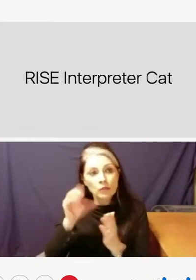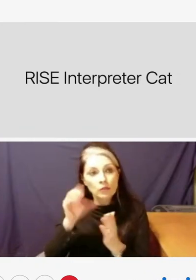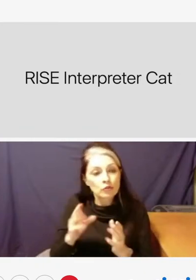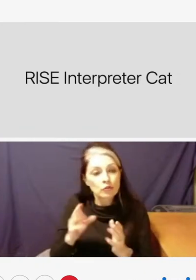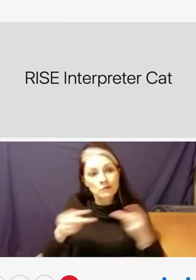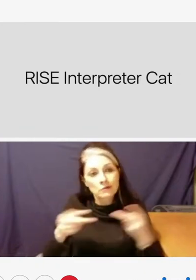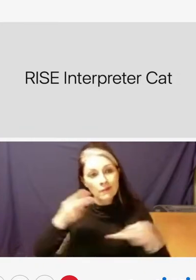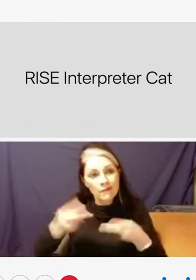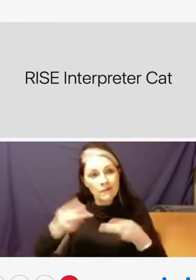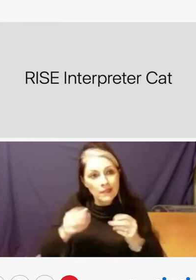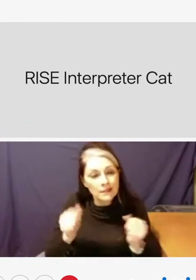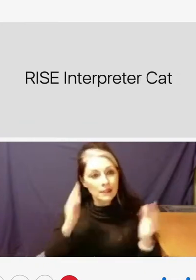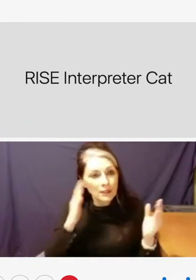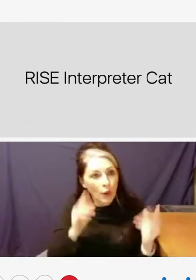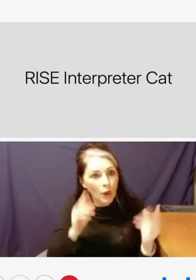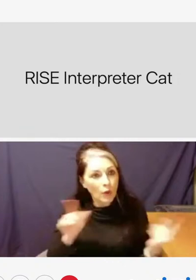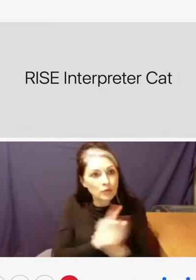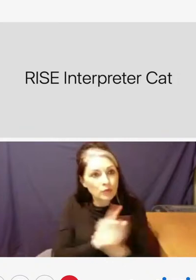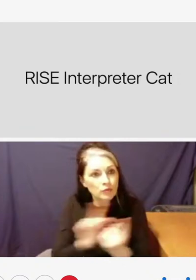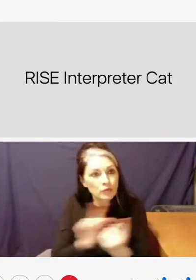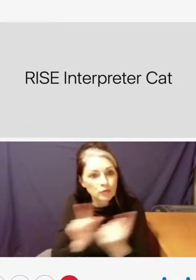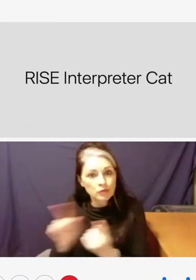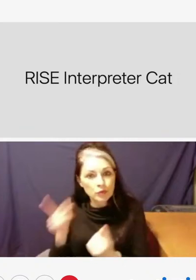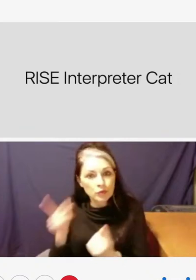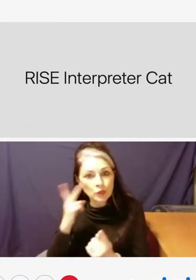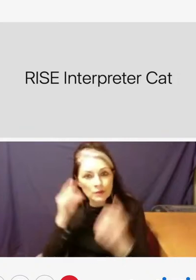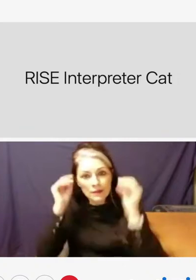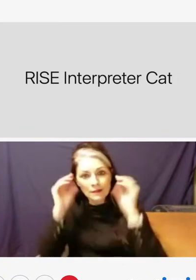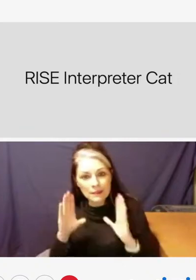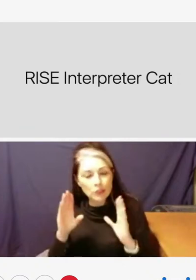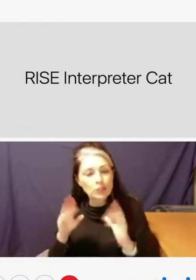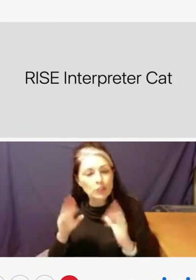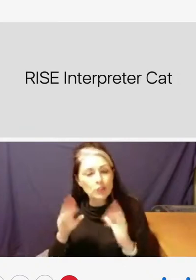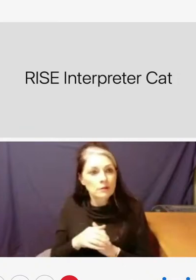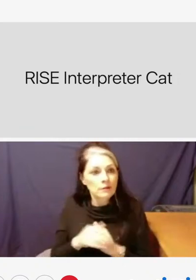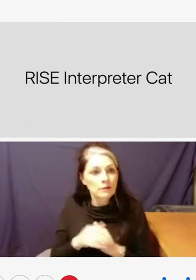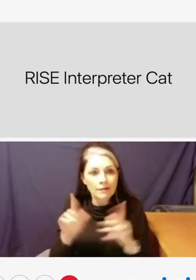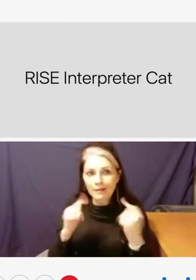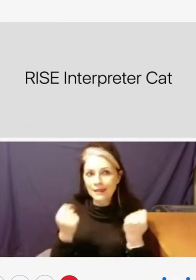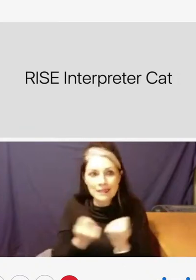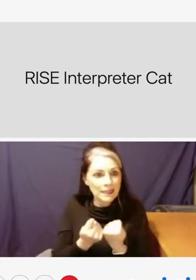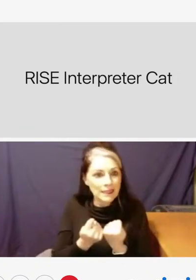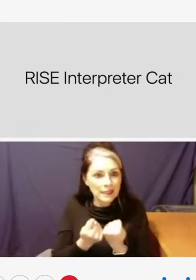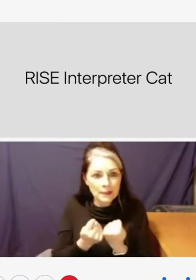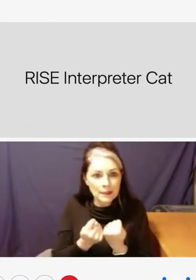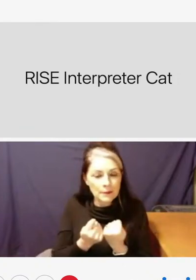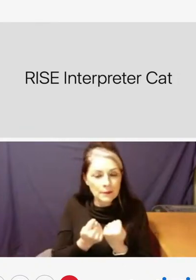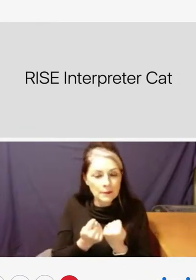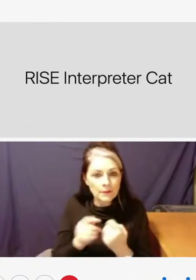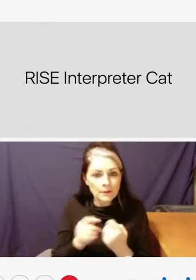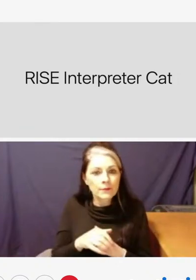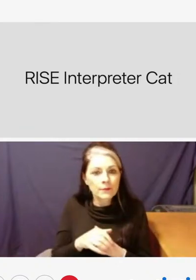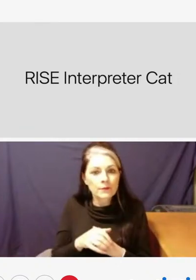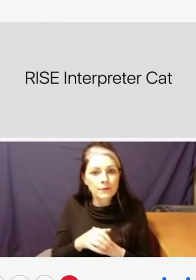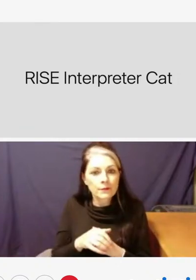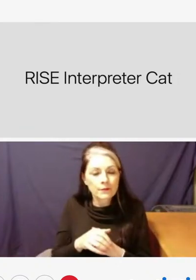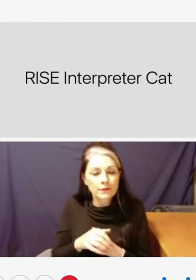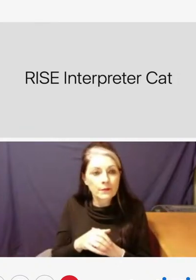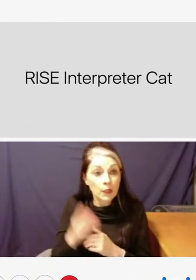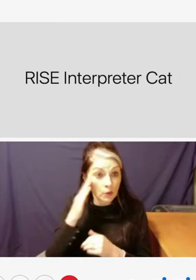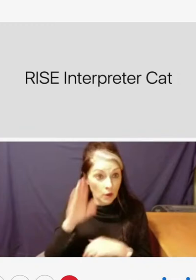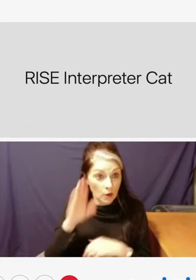buckles there does a phenomenal job the team there uh so uh I think all of you know but I'll repeat it again that uh and it